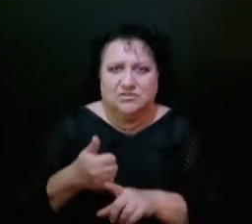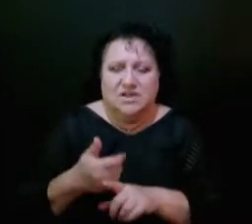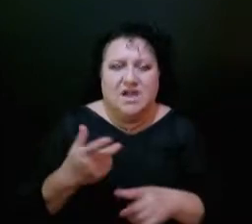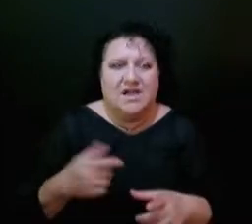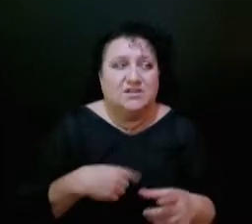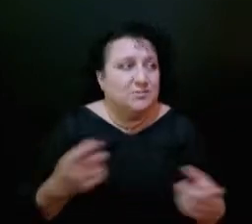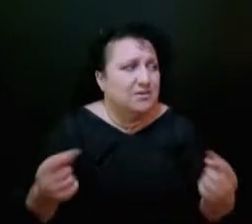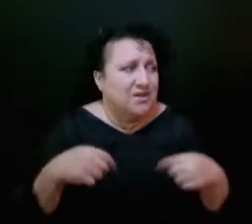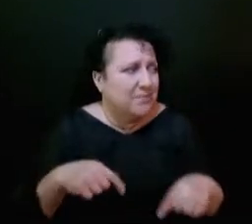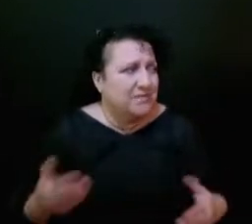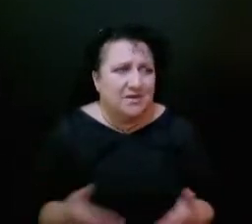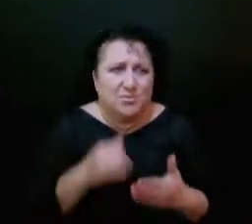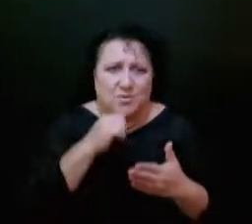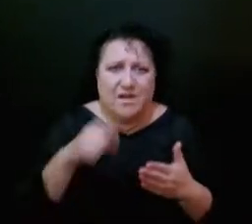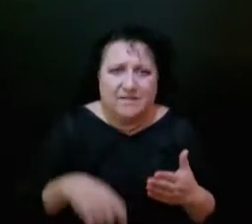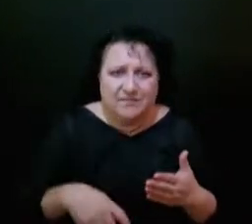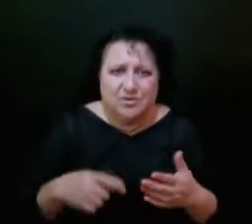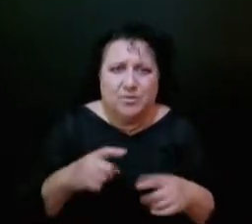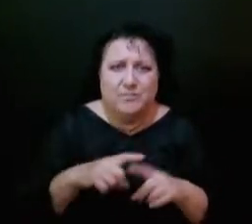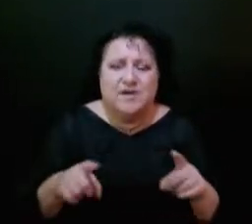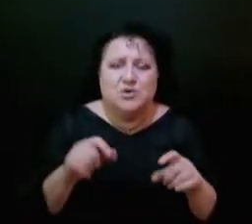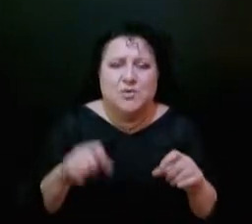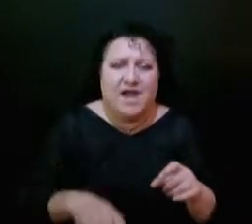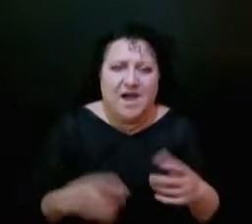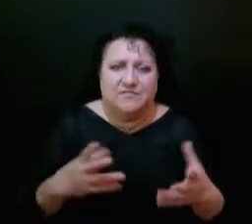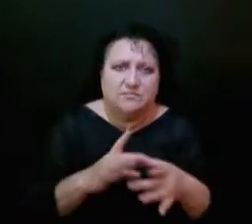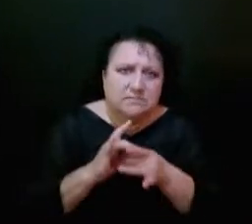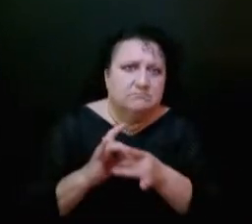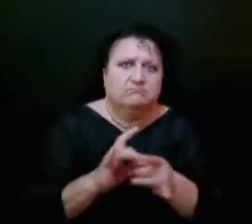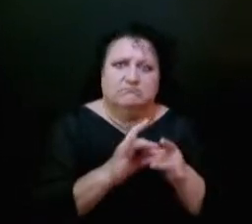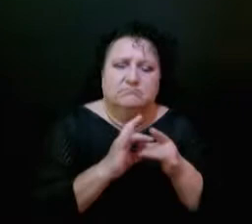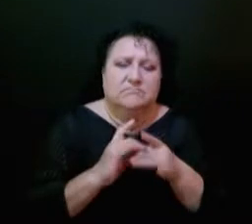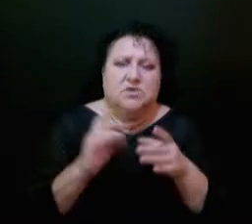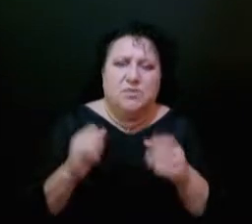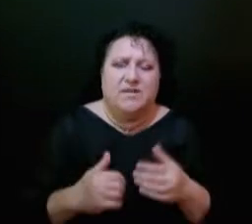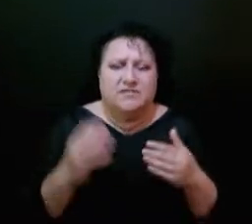will. Anything that happens in this world,